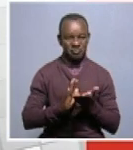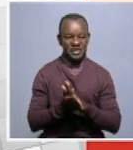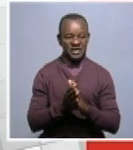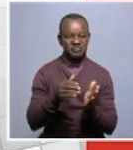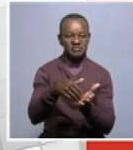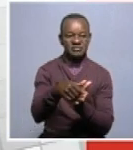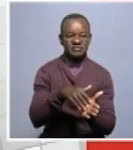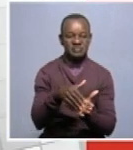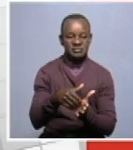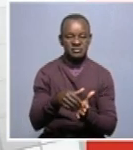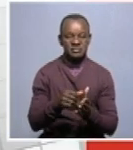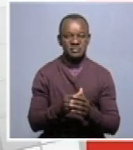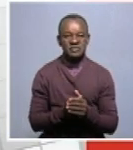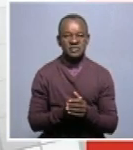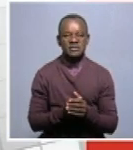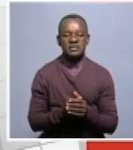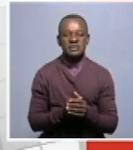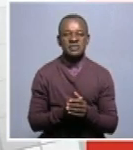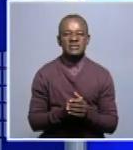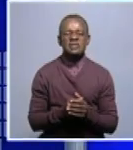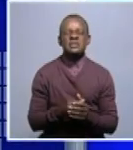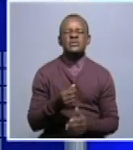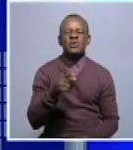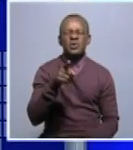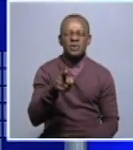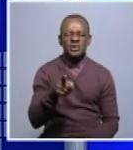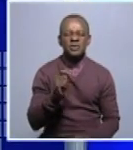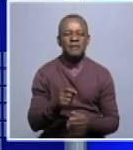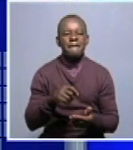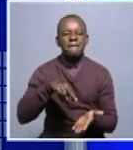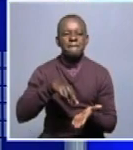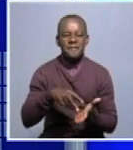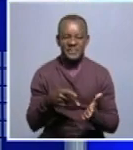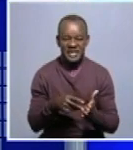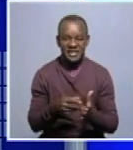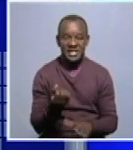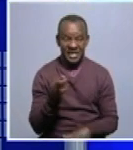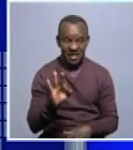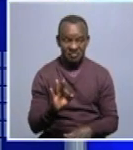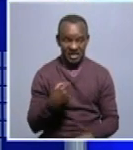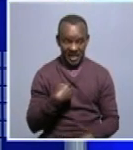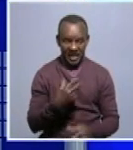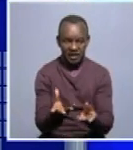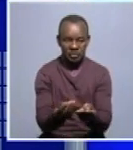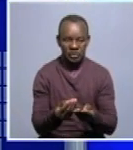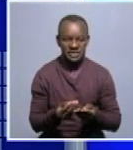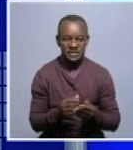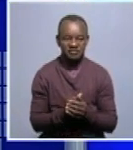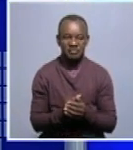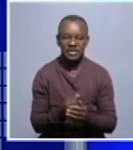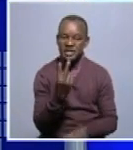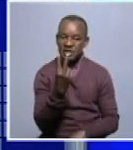words, yeah. So in other words, if I have received the 2 doses of any vaccine, my chances